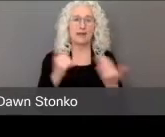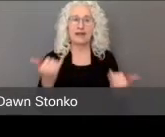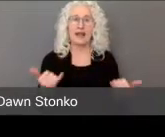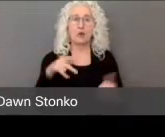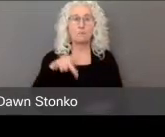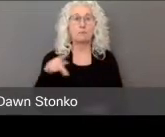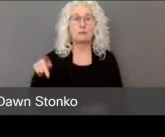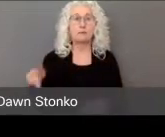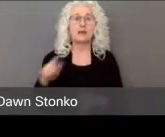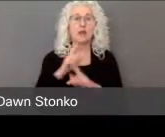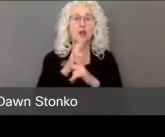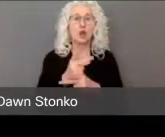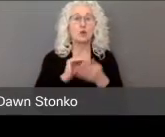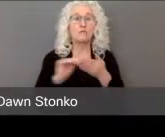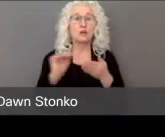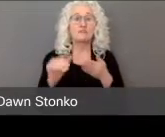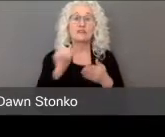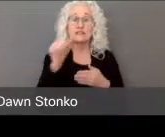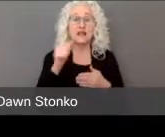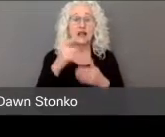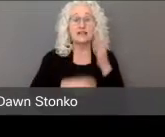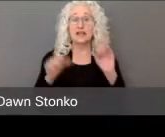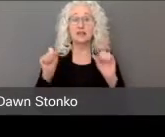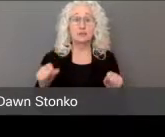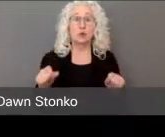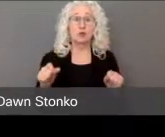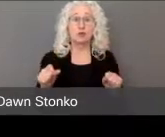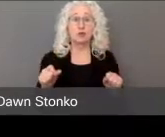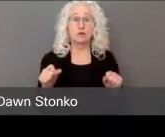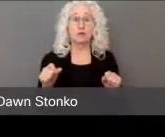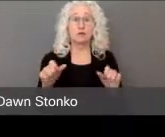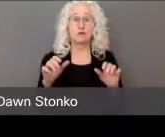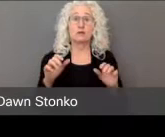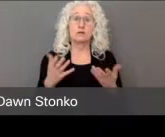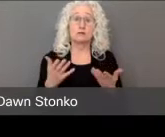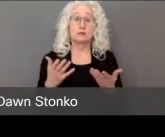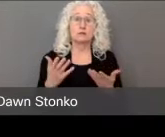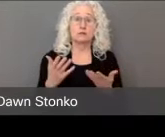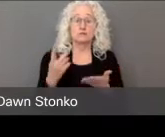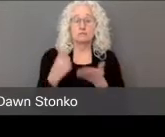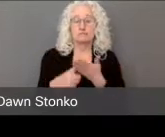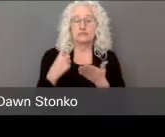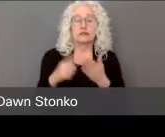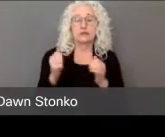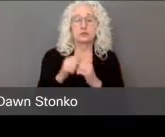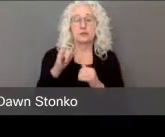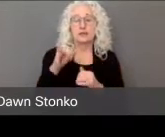PPP loan forgiveness is not taxable. Consult your IRS person for details.